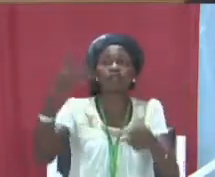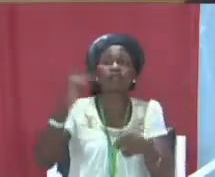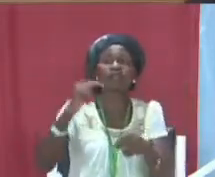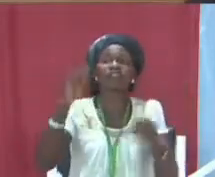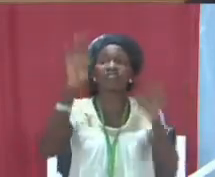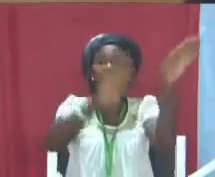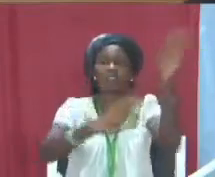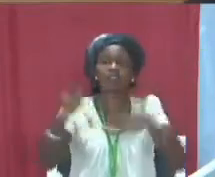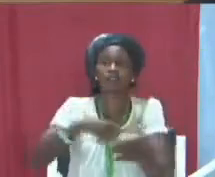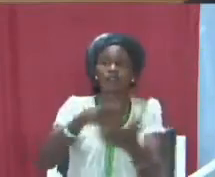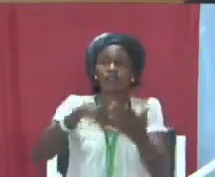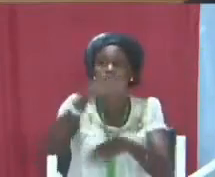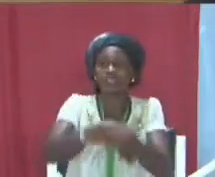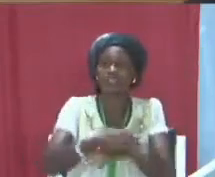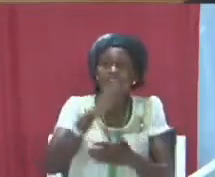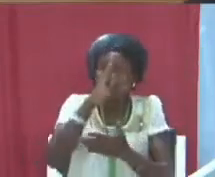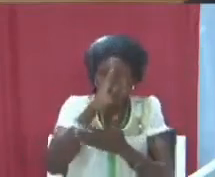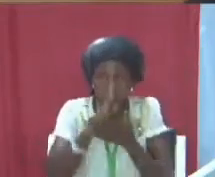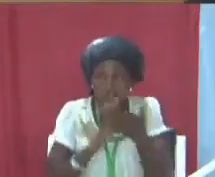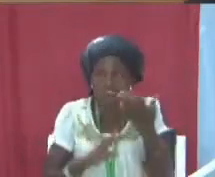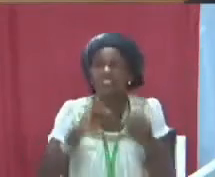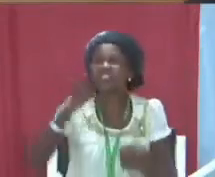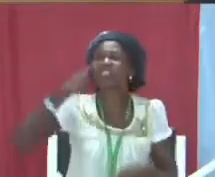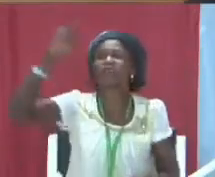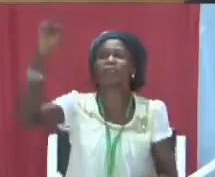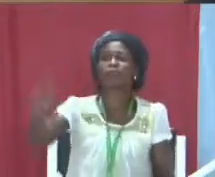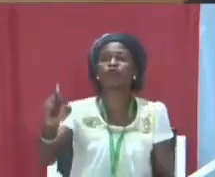tonight, humility is a must.